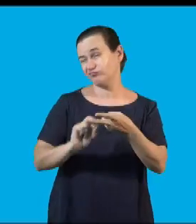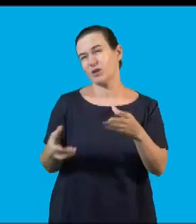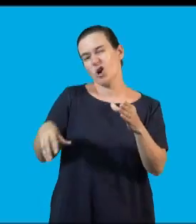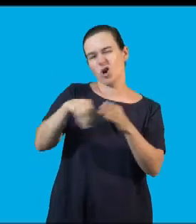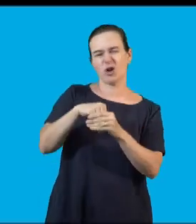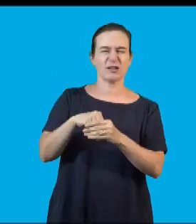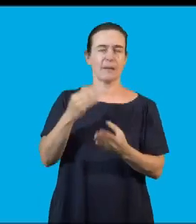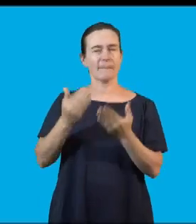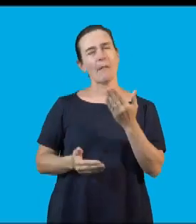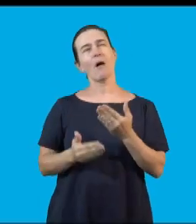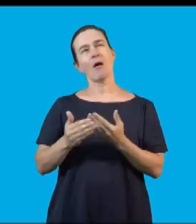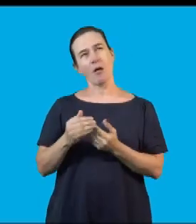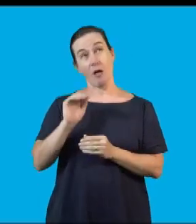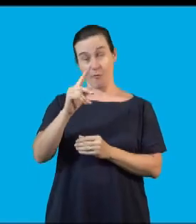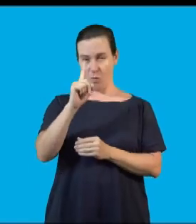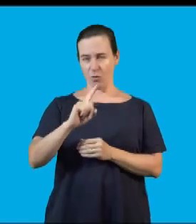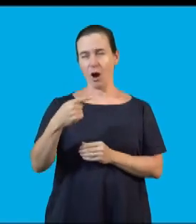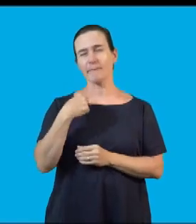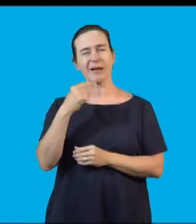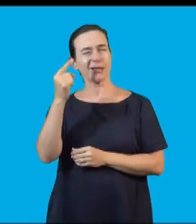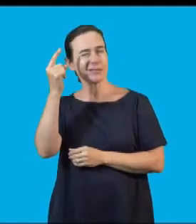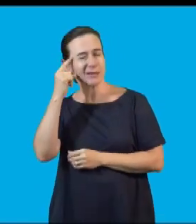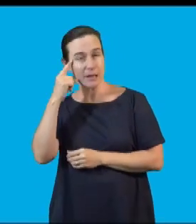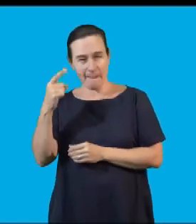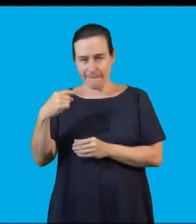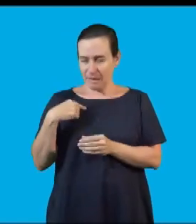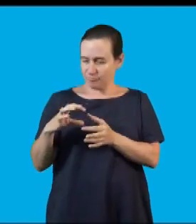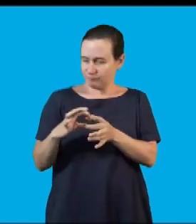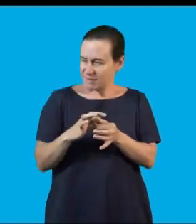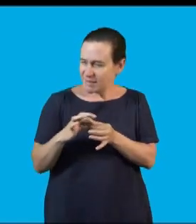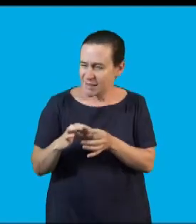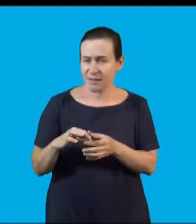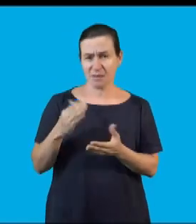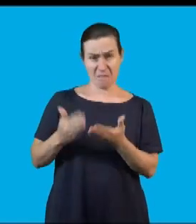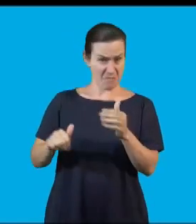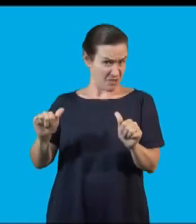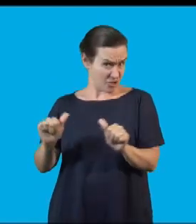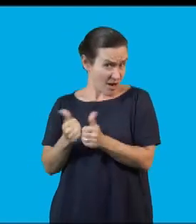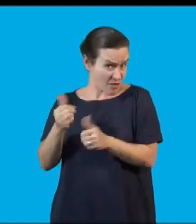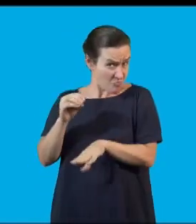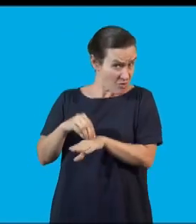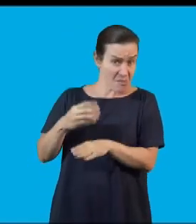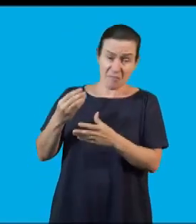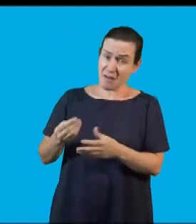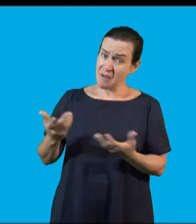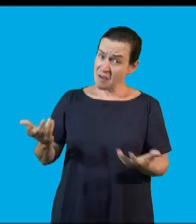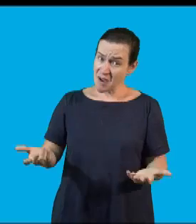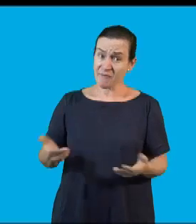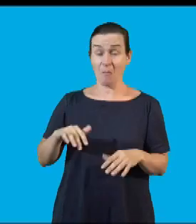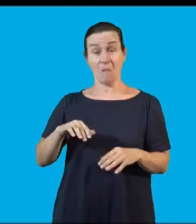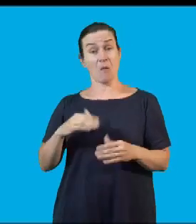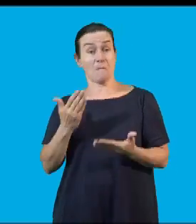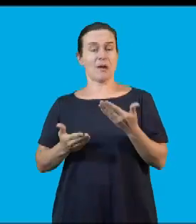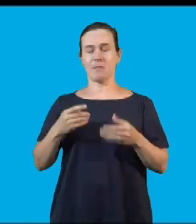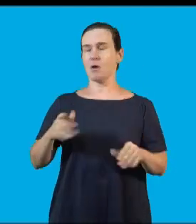entry's content could include reflections after a week, bonding experiences, some challenges that you might have